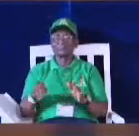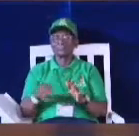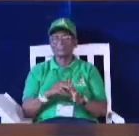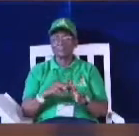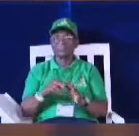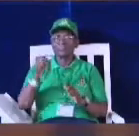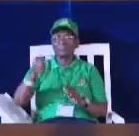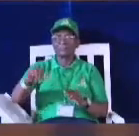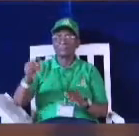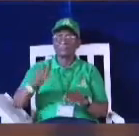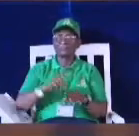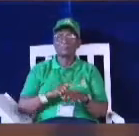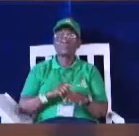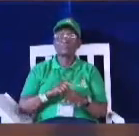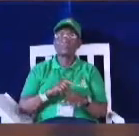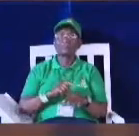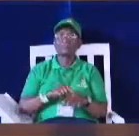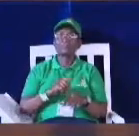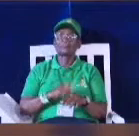many times